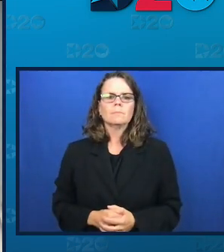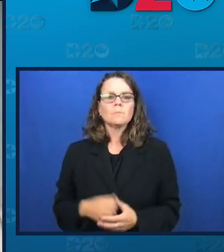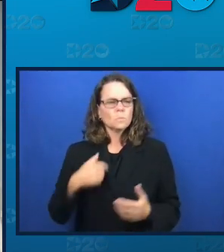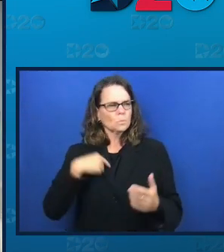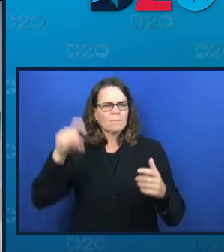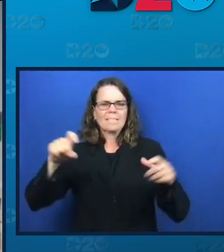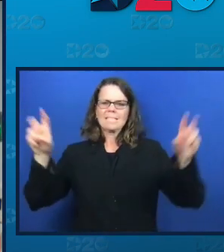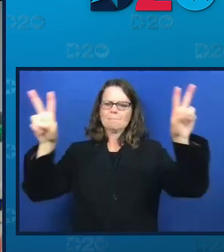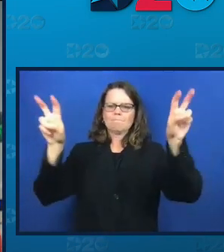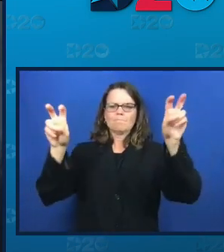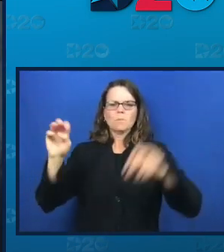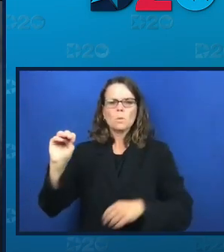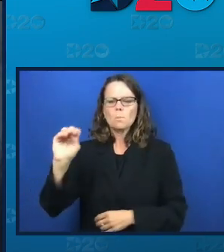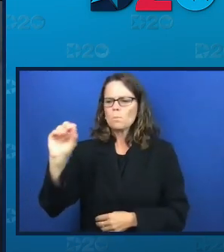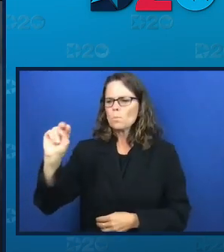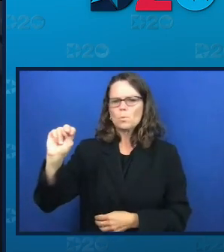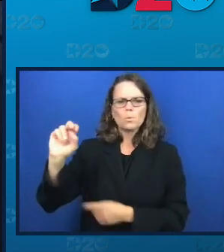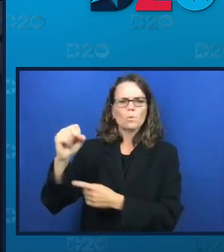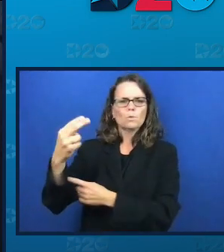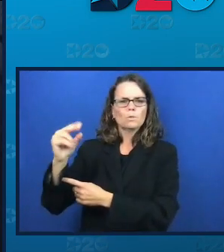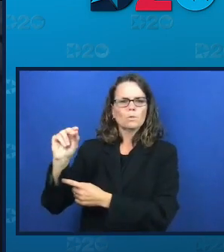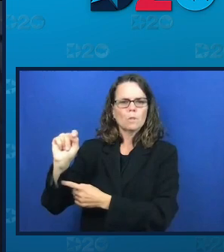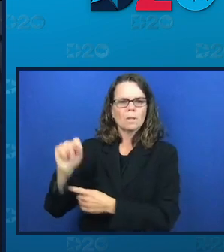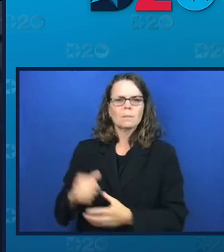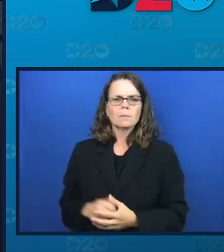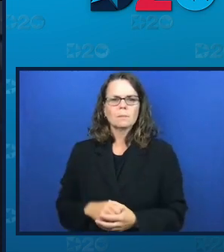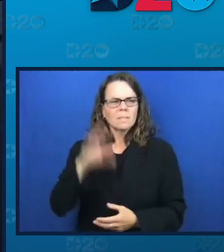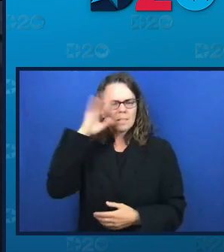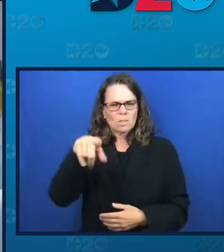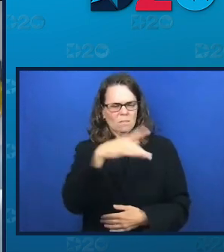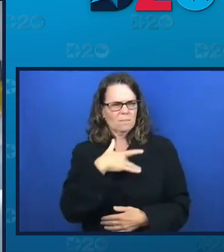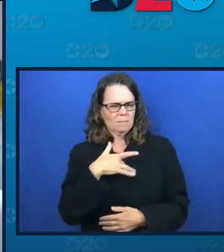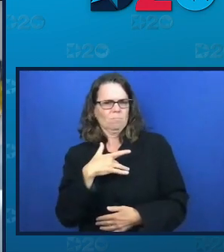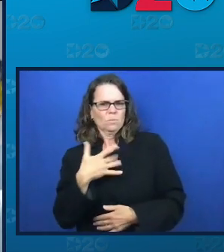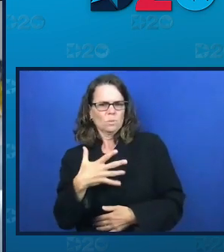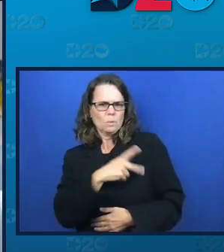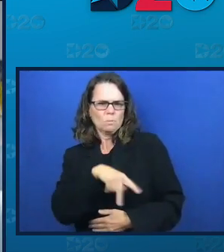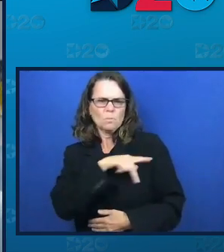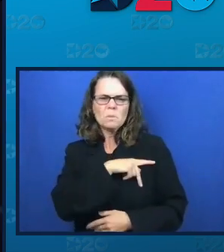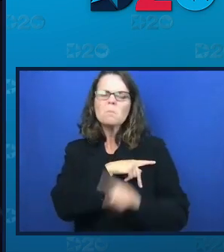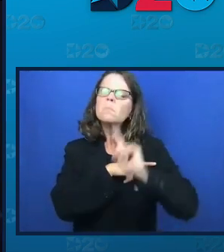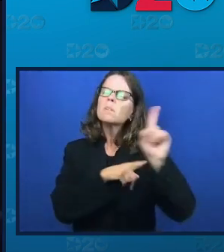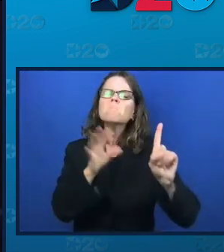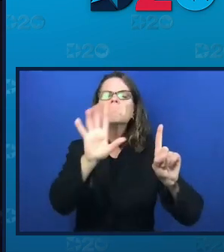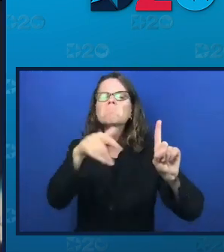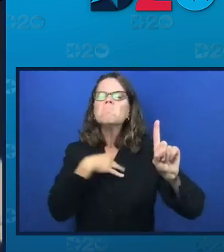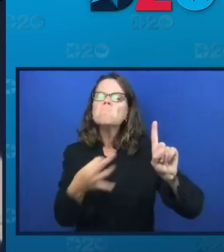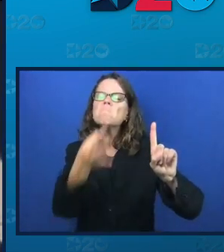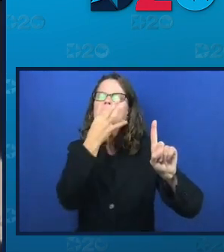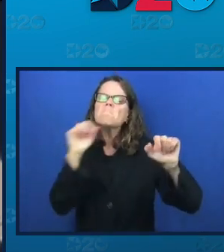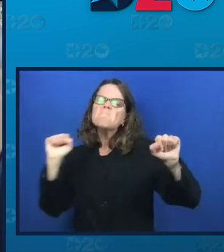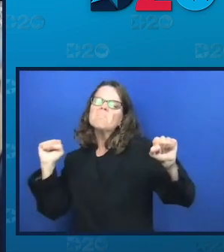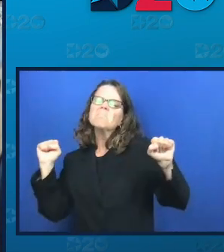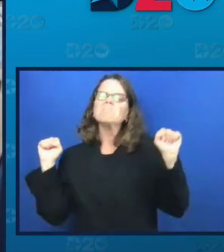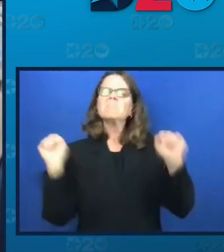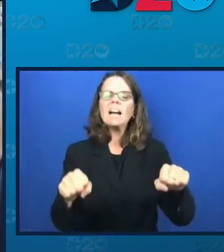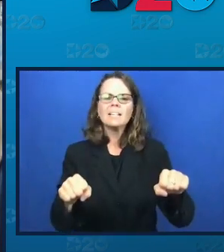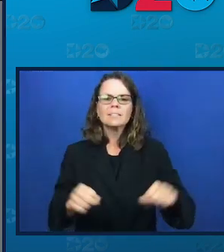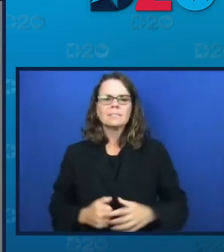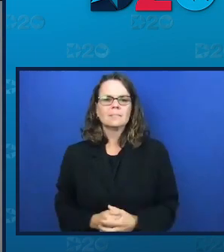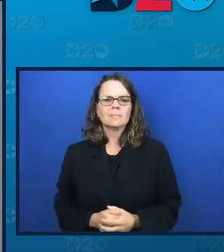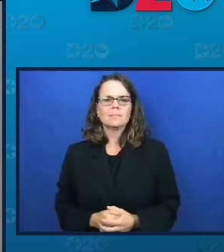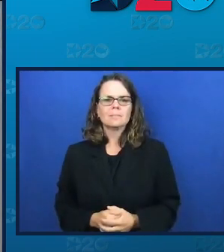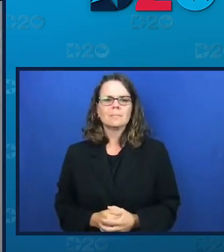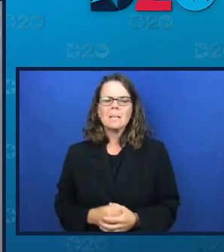I know we can do this. There are so many breakthroughs just on the horizon. We can make them real with